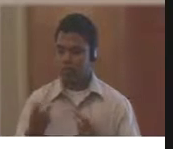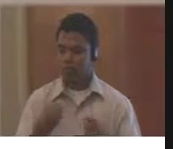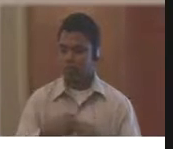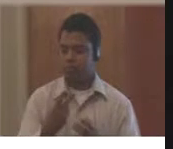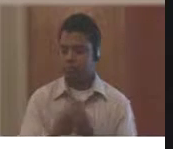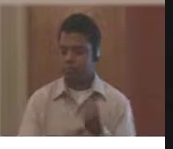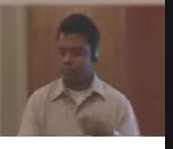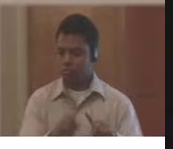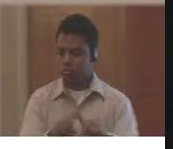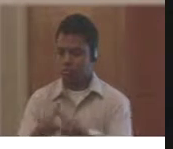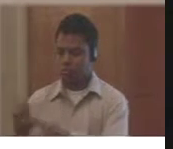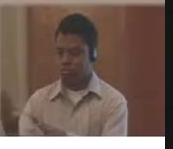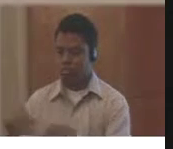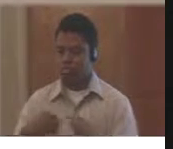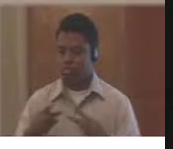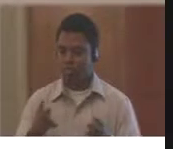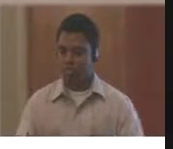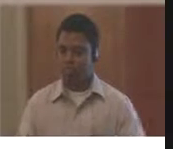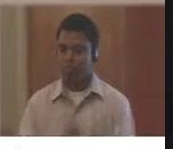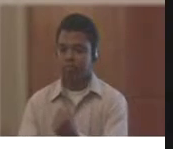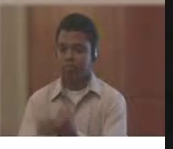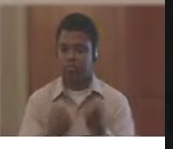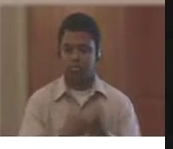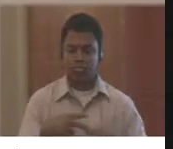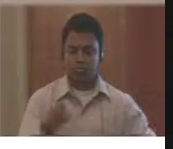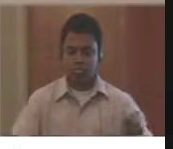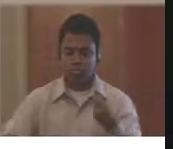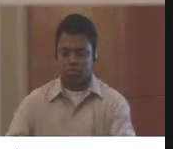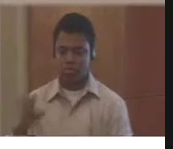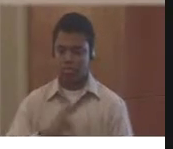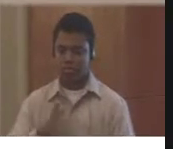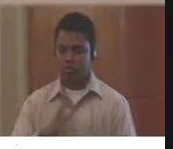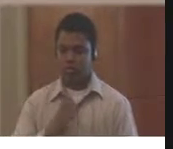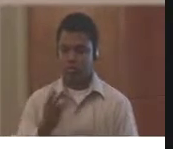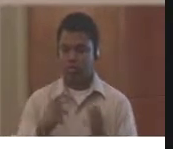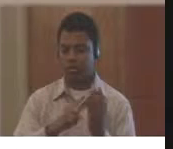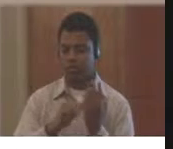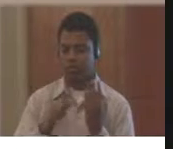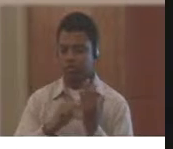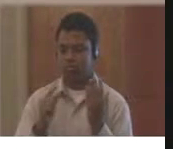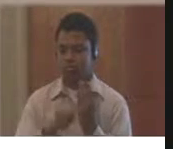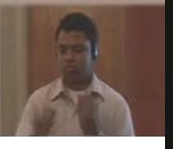as scientific, technical, and financial cooperation in a decentralized way.